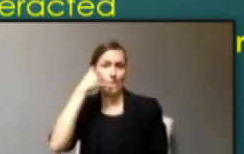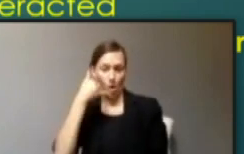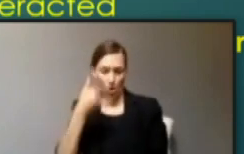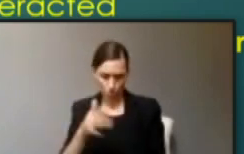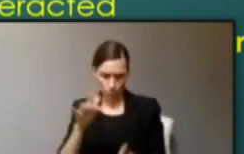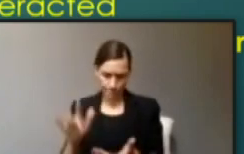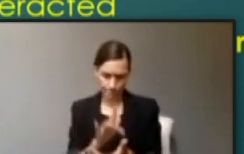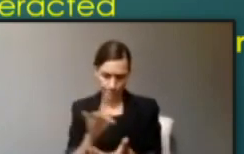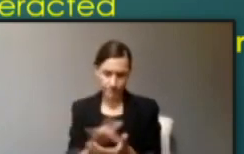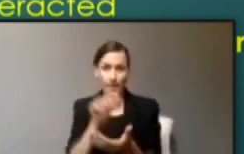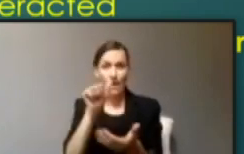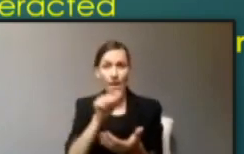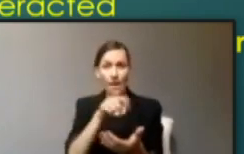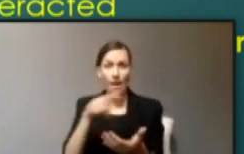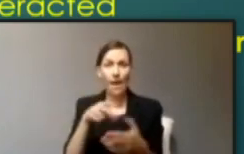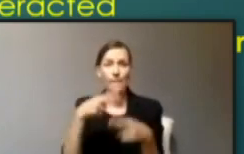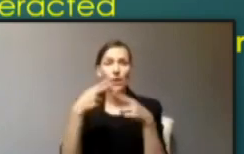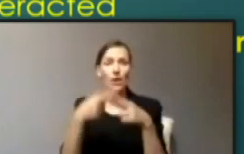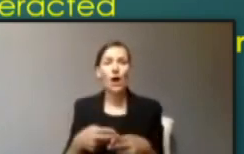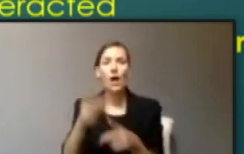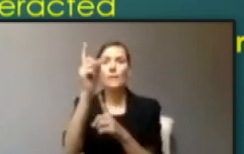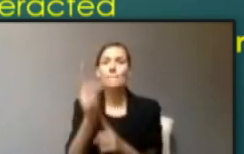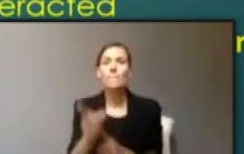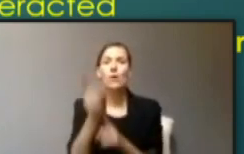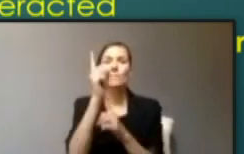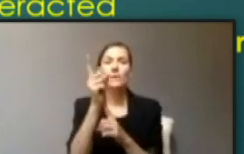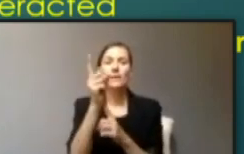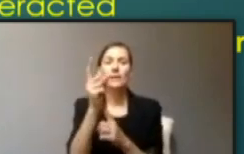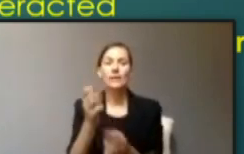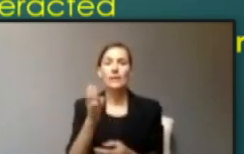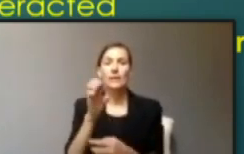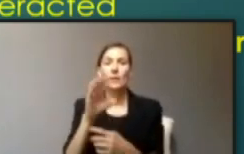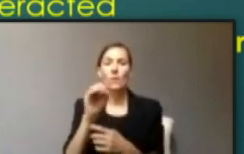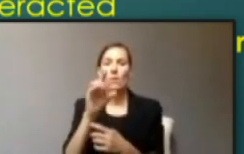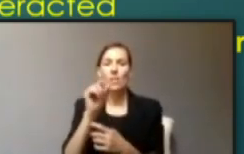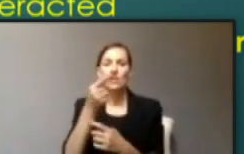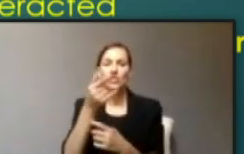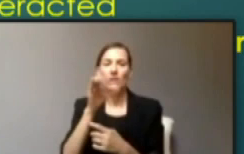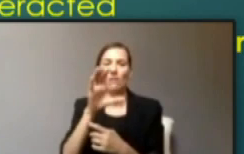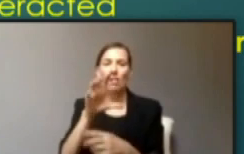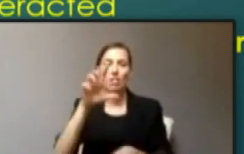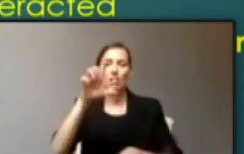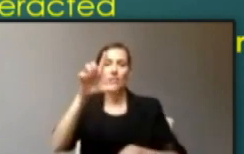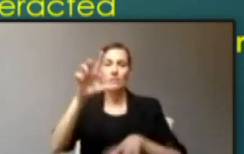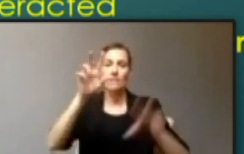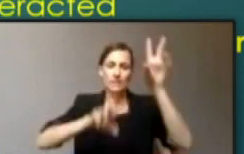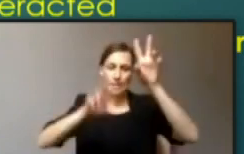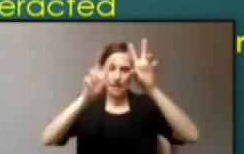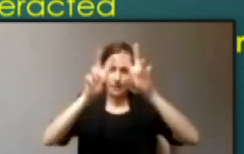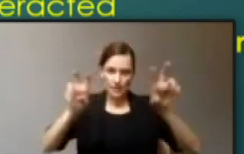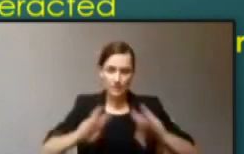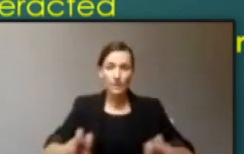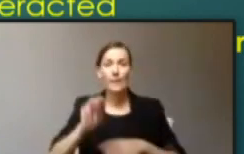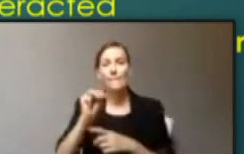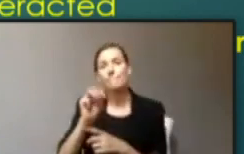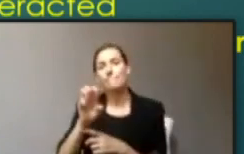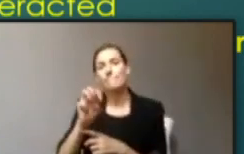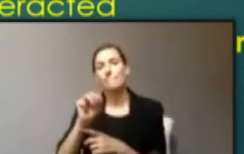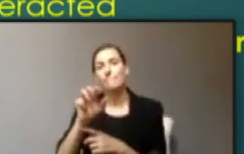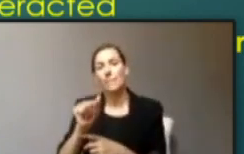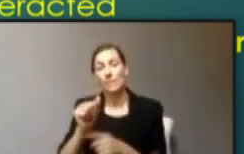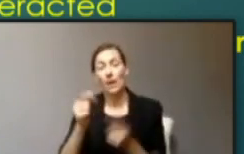app called Momentary Ecological Assessment, or MEMA for short. And what we were able to do was